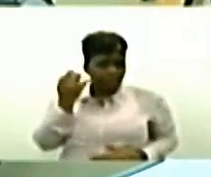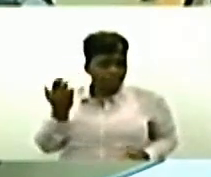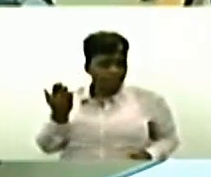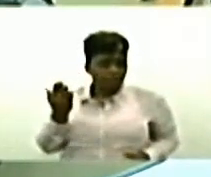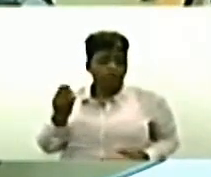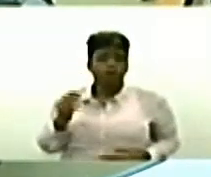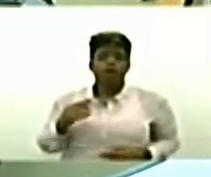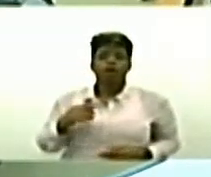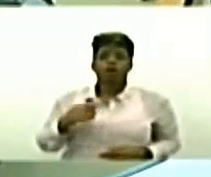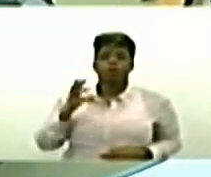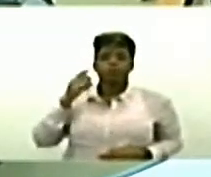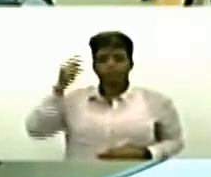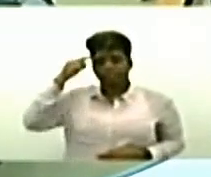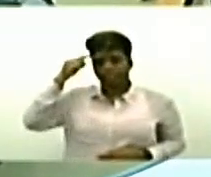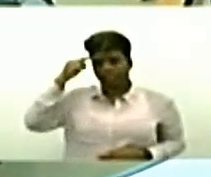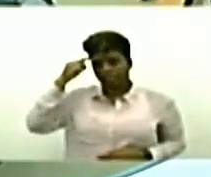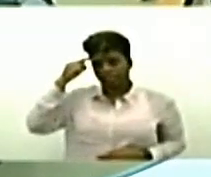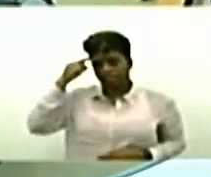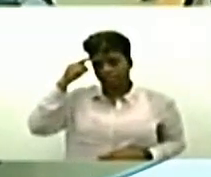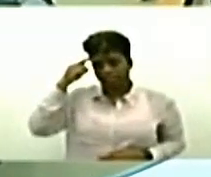I was thinking to